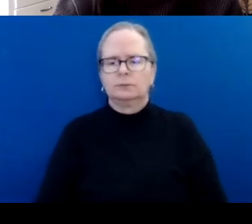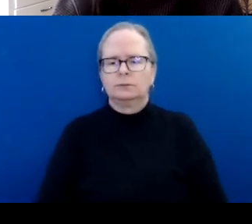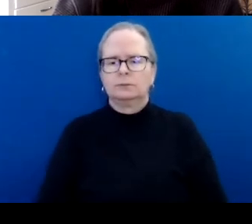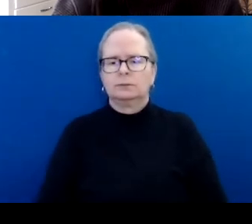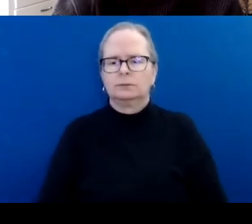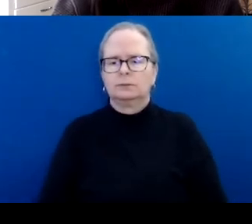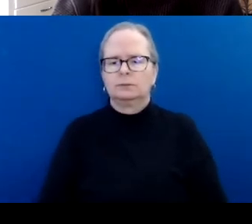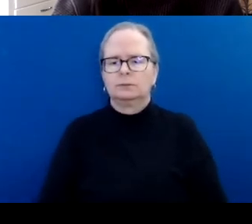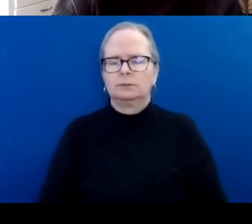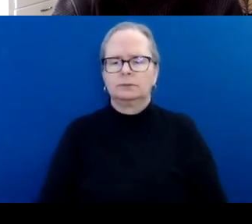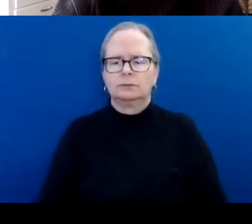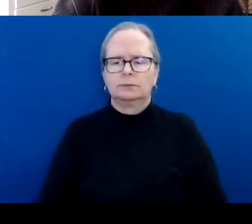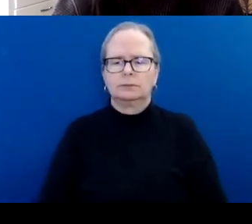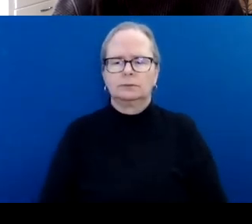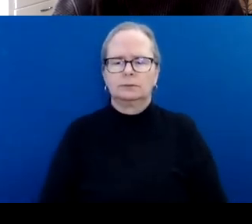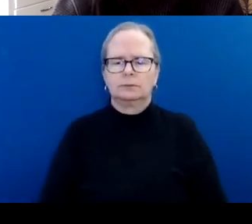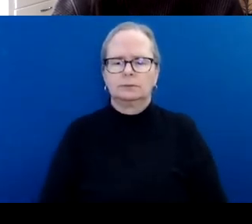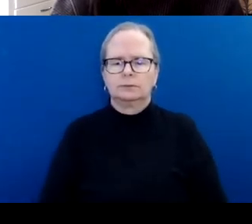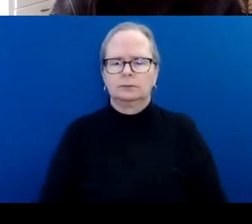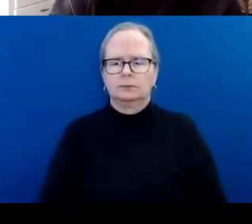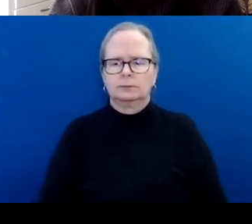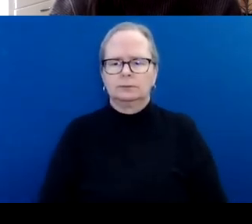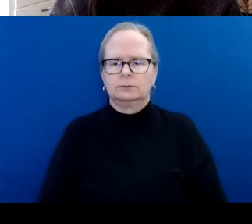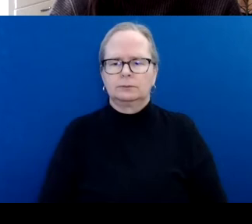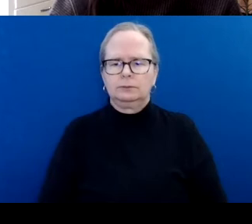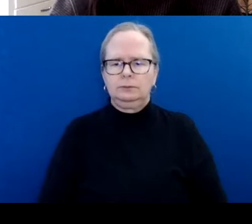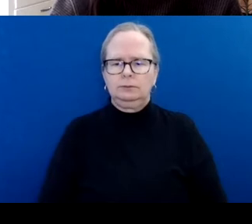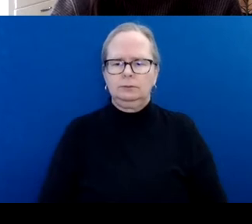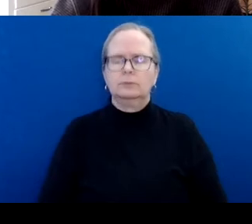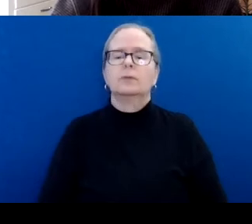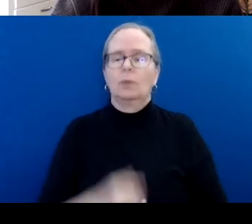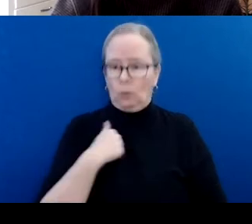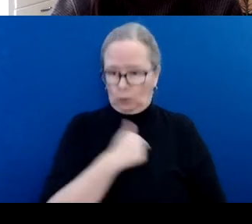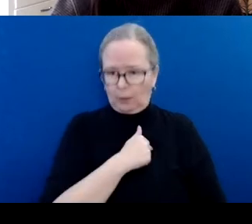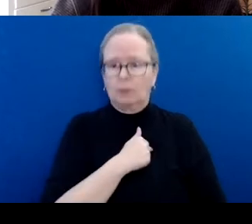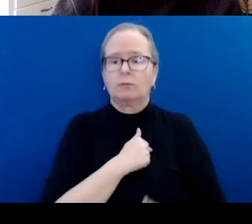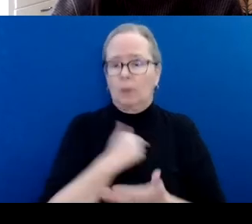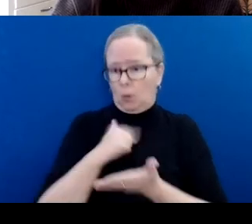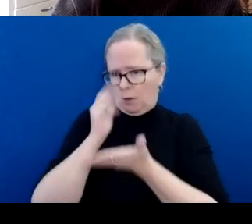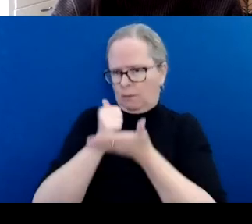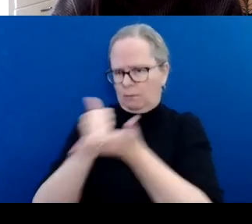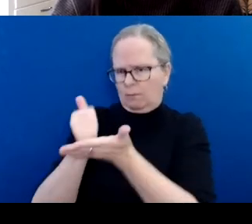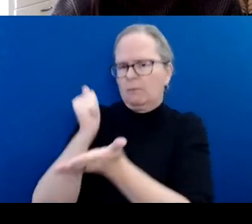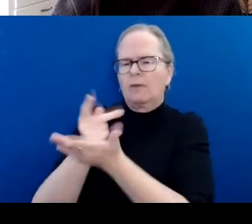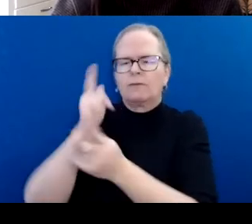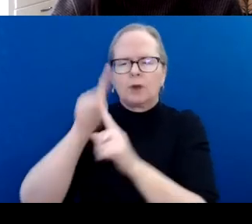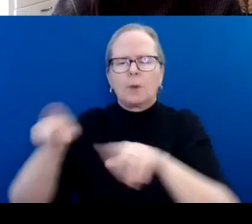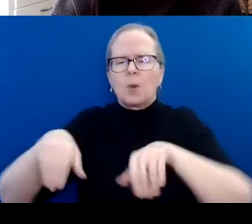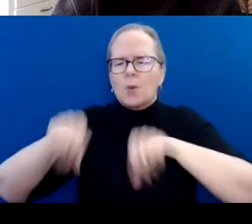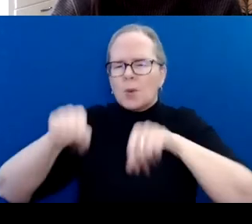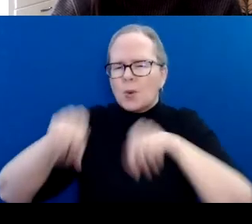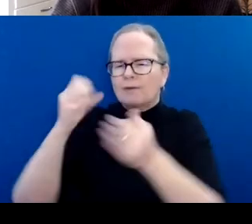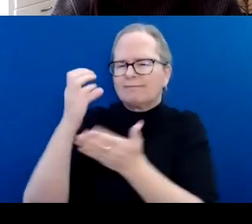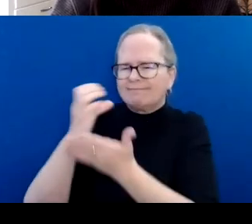While course fees are eligible, this refers to individual courses or continuing educational courses